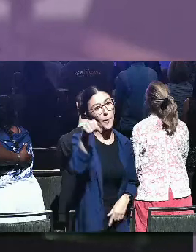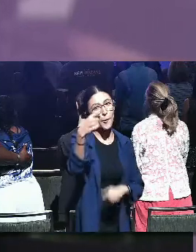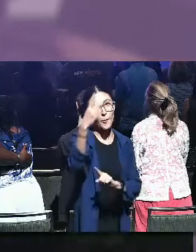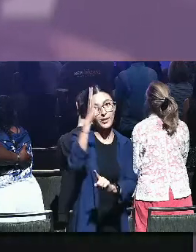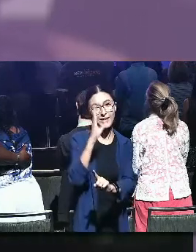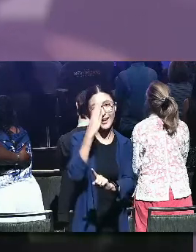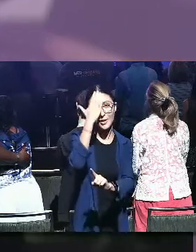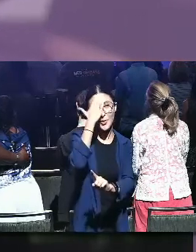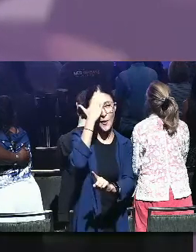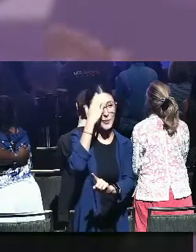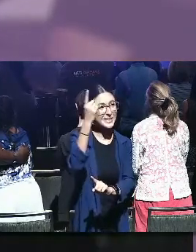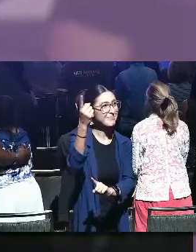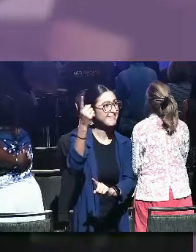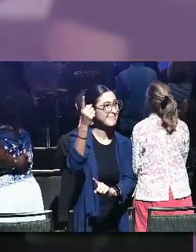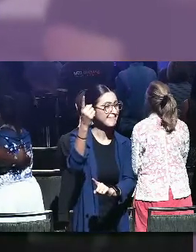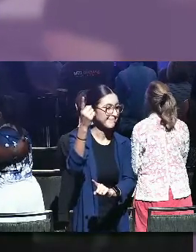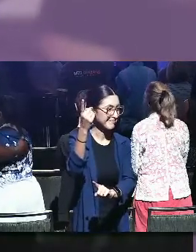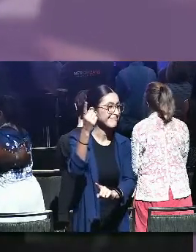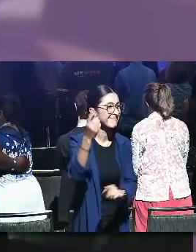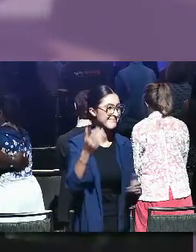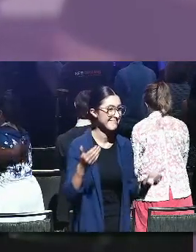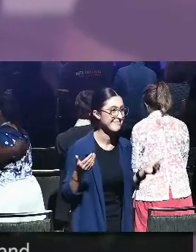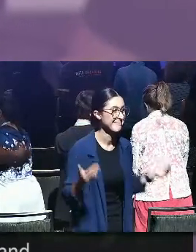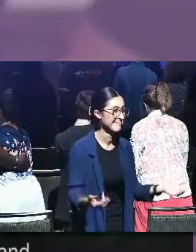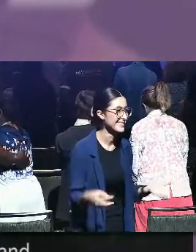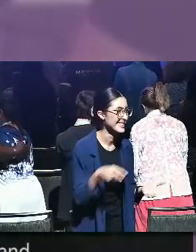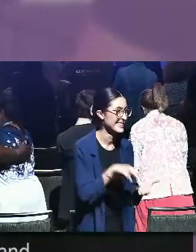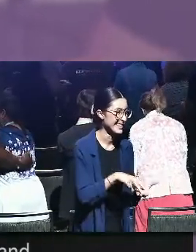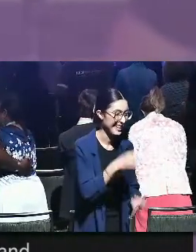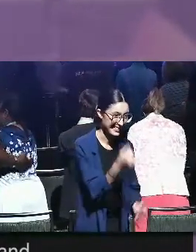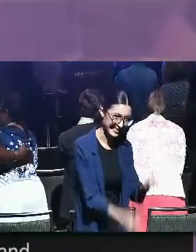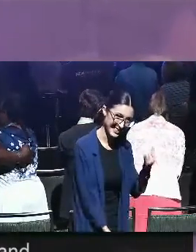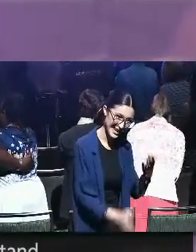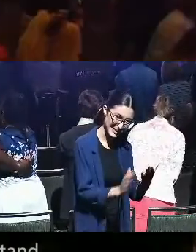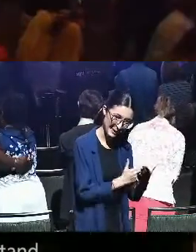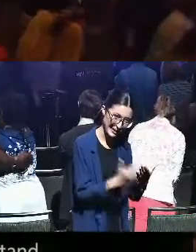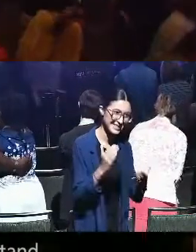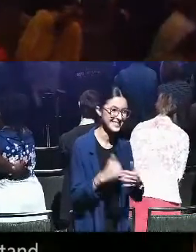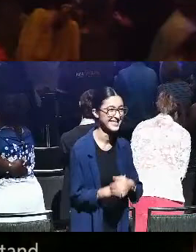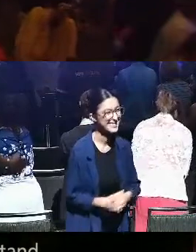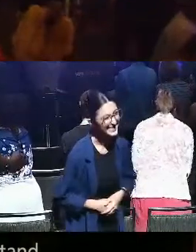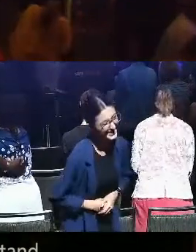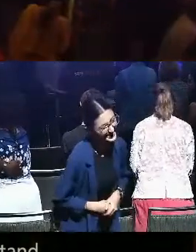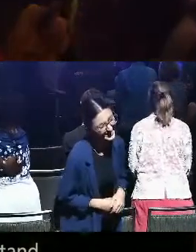for us. Let's stand and let's close in a final song.